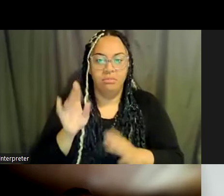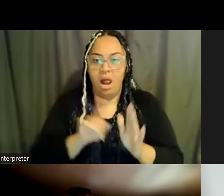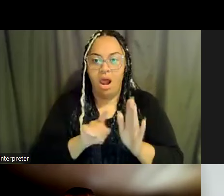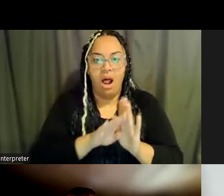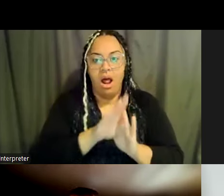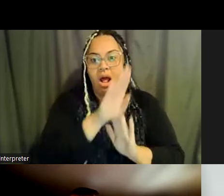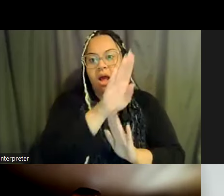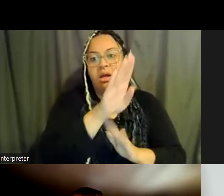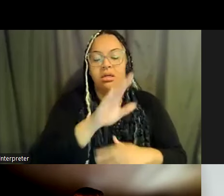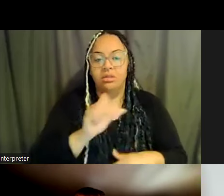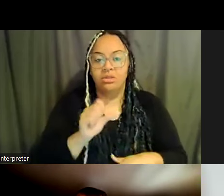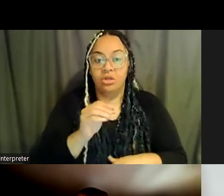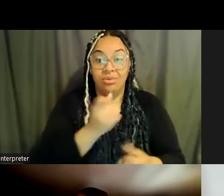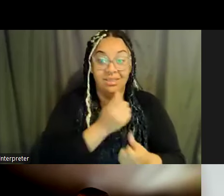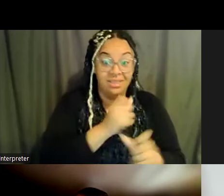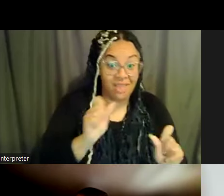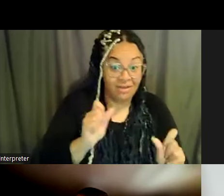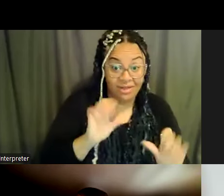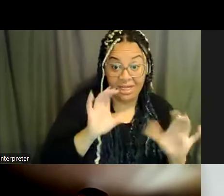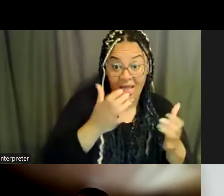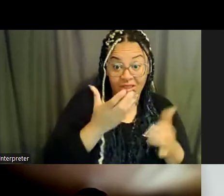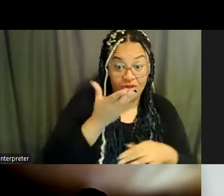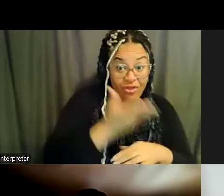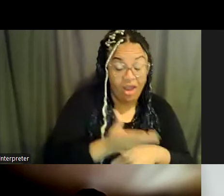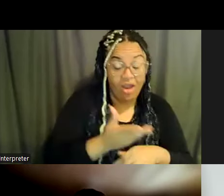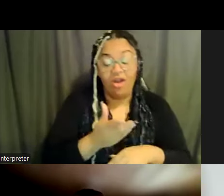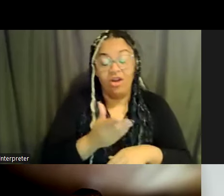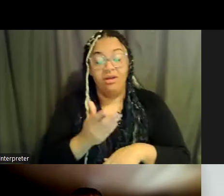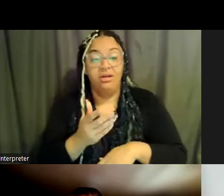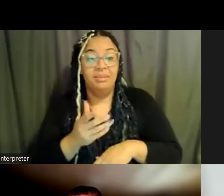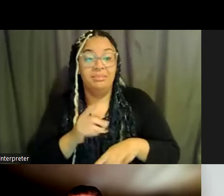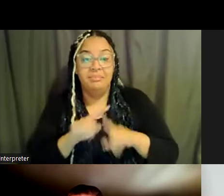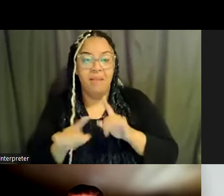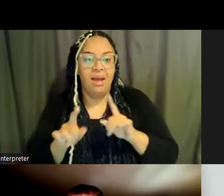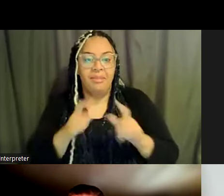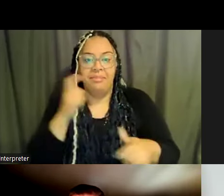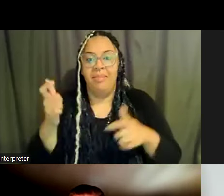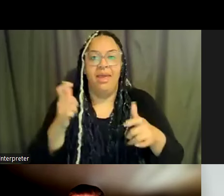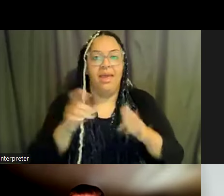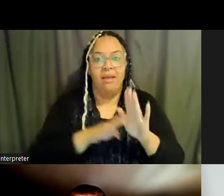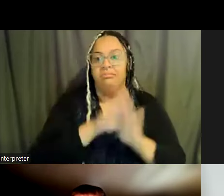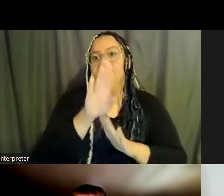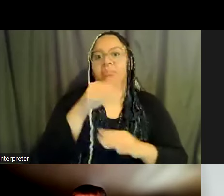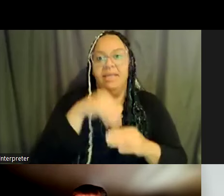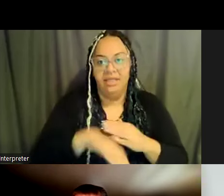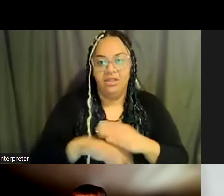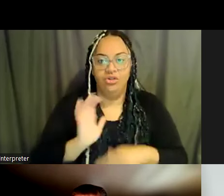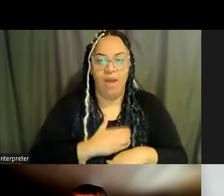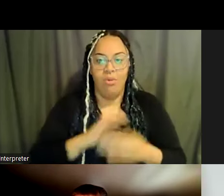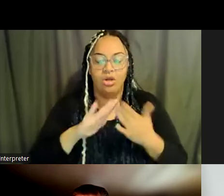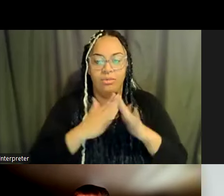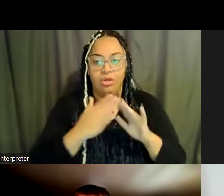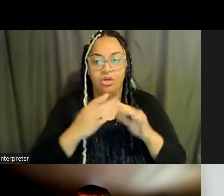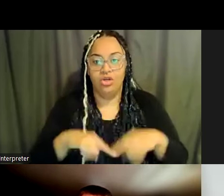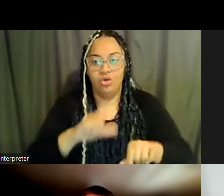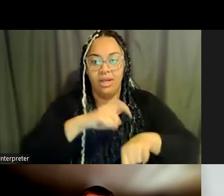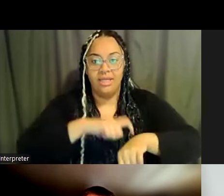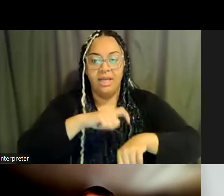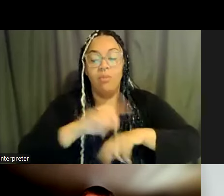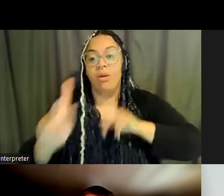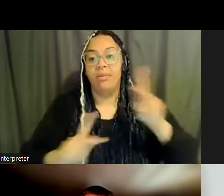open, safety courses are there. Um, but we had a huge influx of firearms into our communities at a time where people didn't have